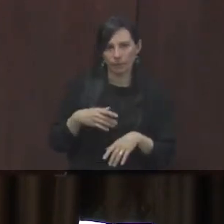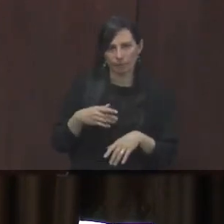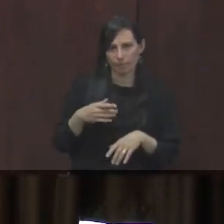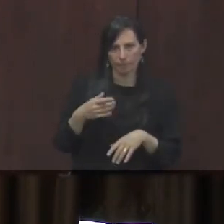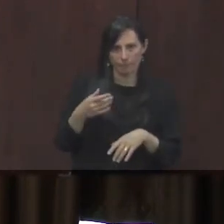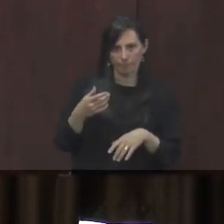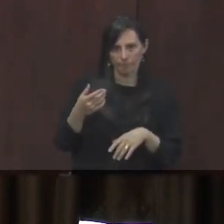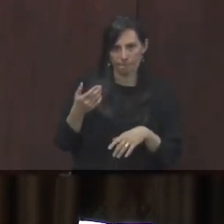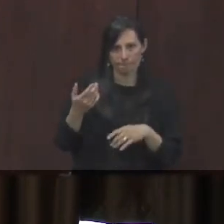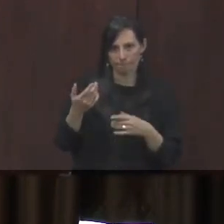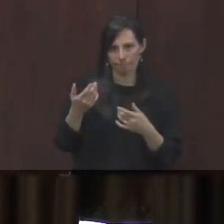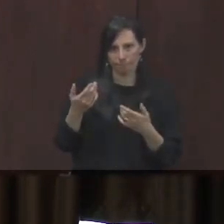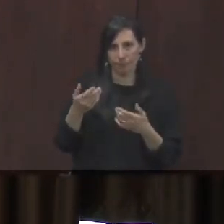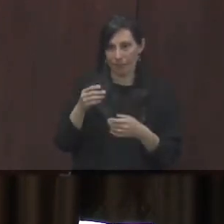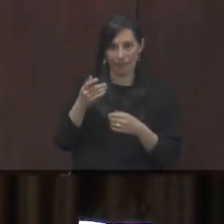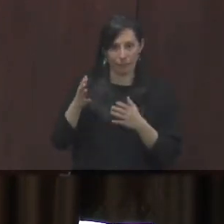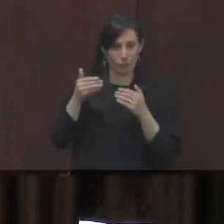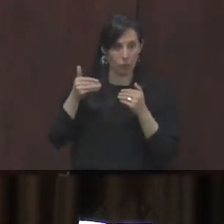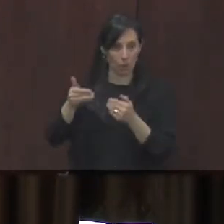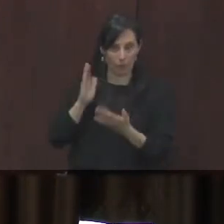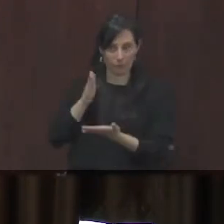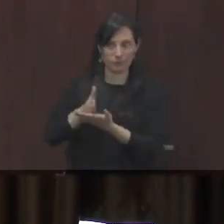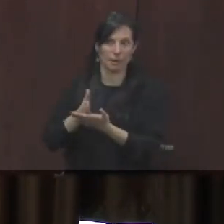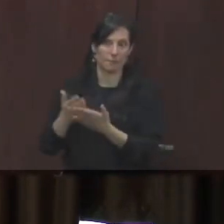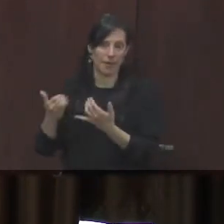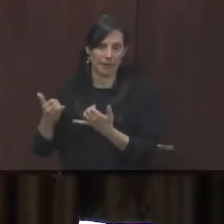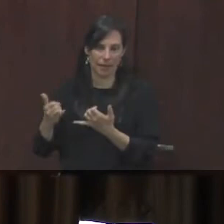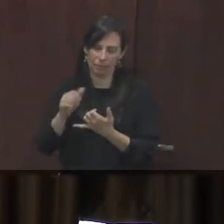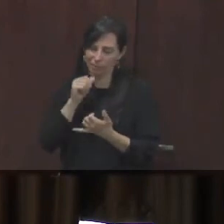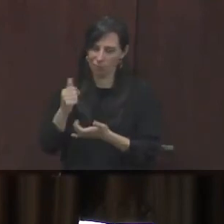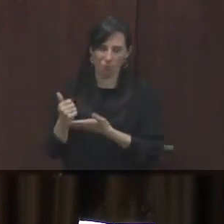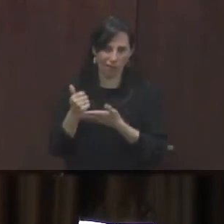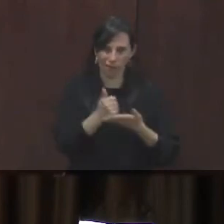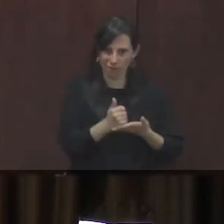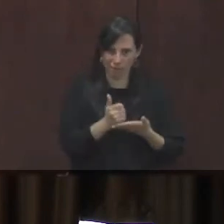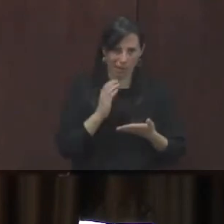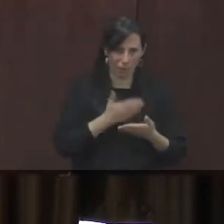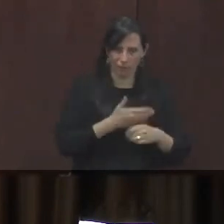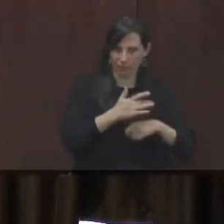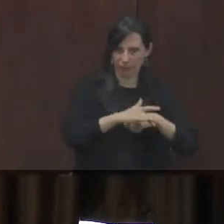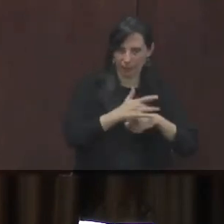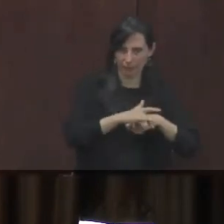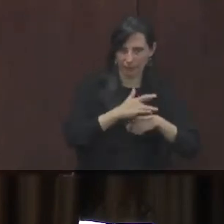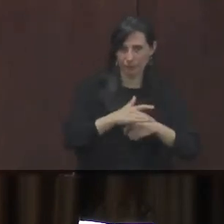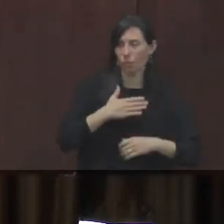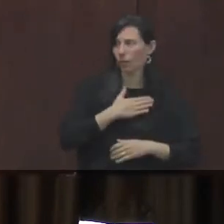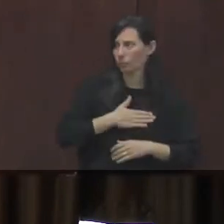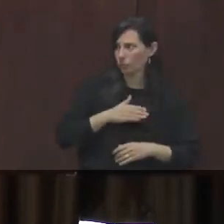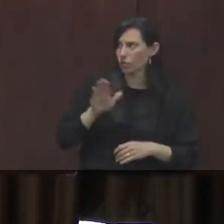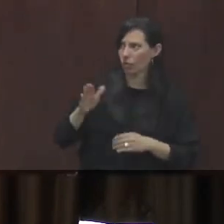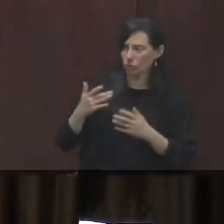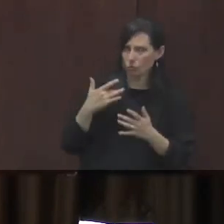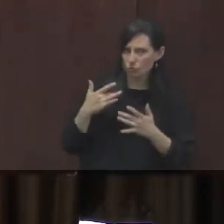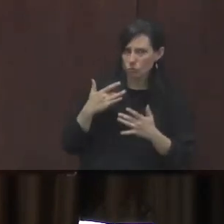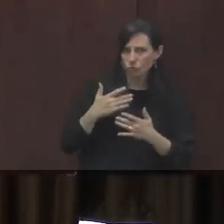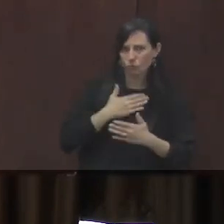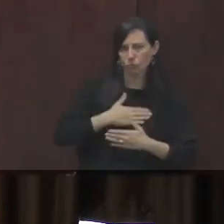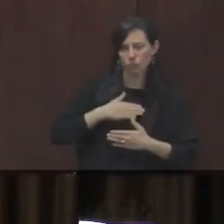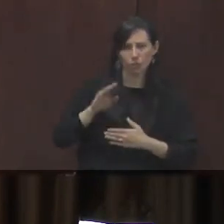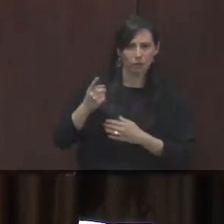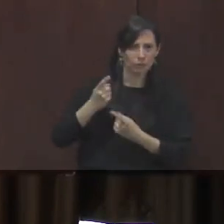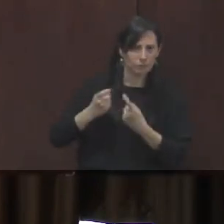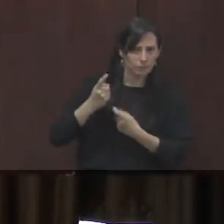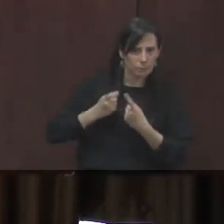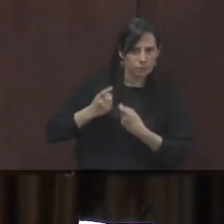to free up resource, and it just delays care. So I raise that to you all because I appreciate your concern from prior conversations. I share